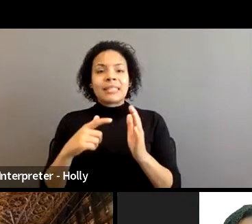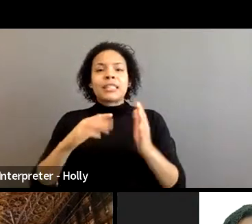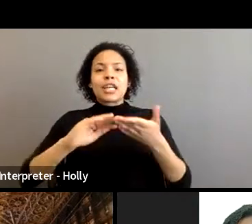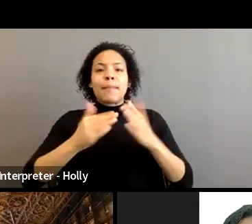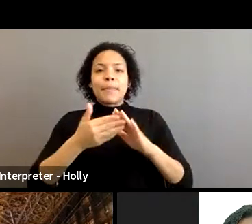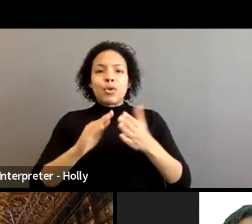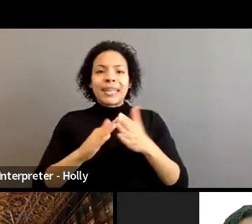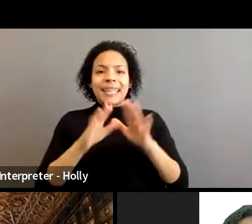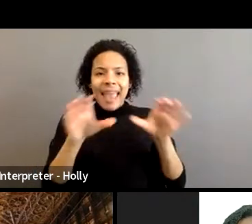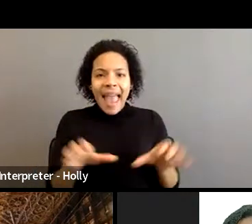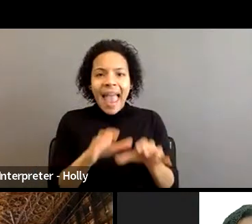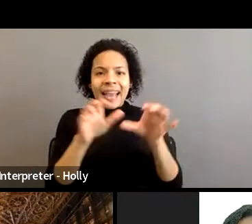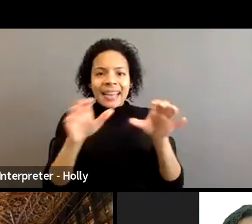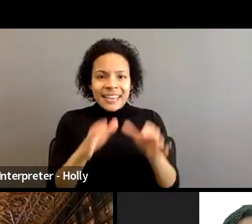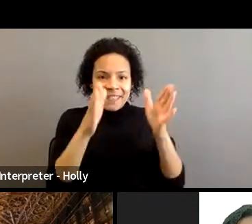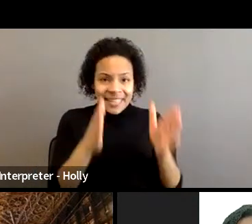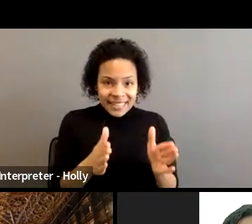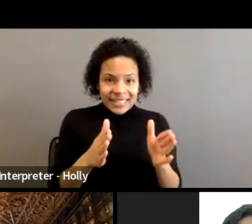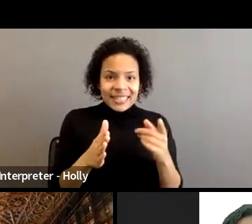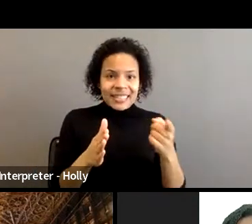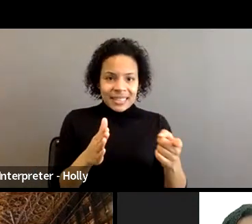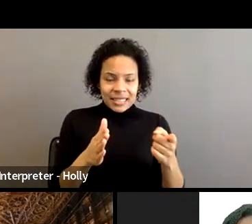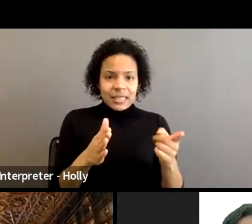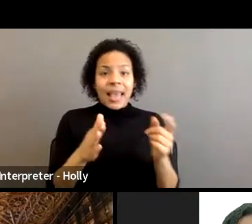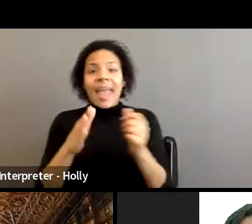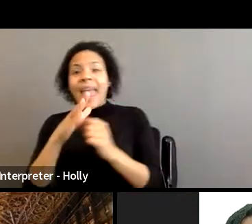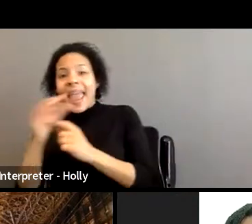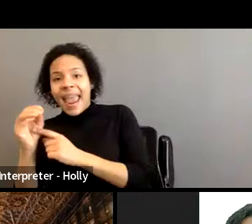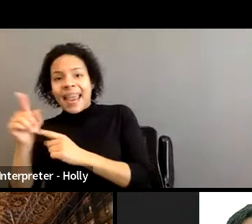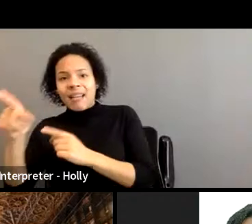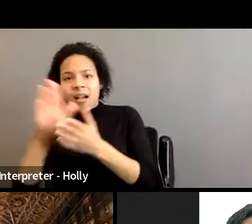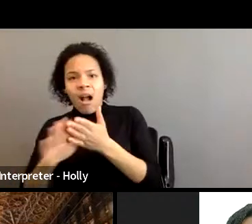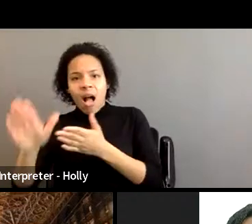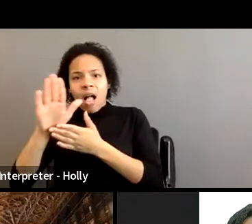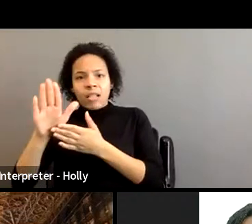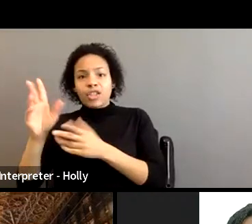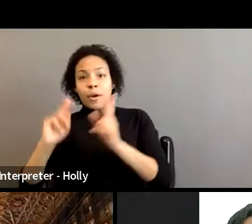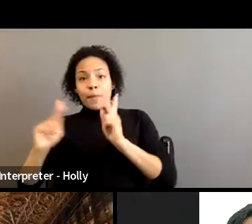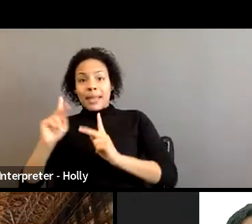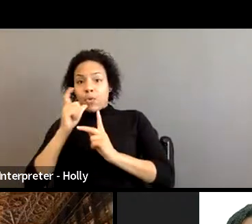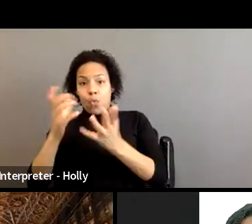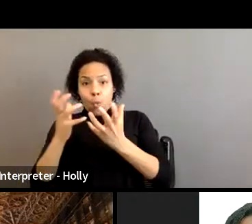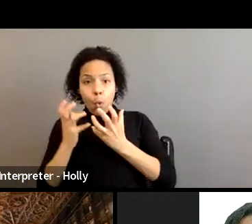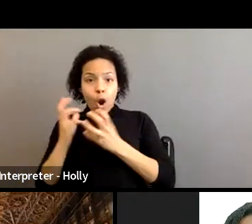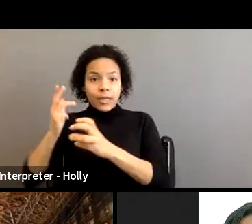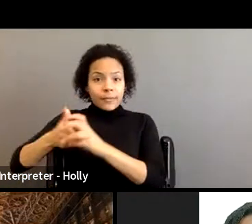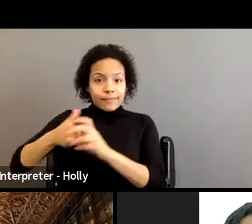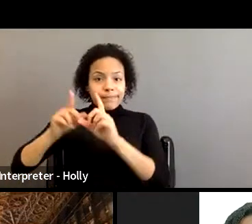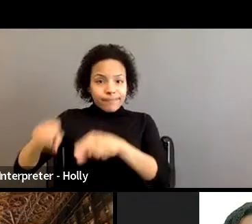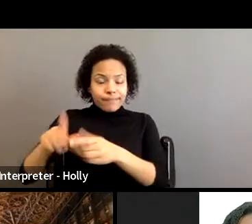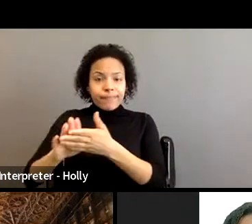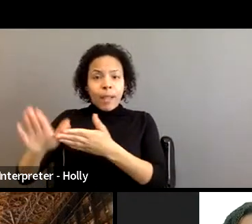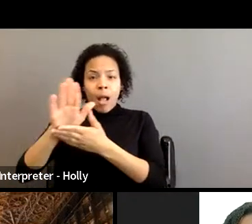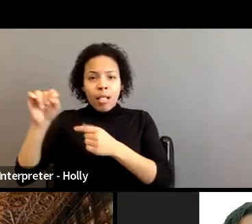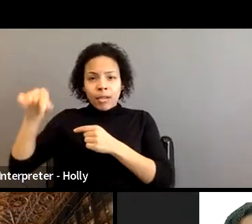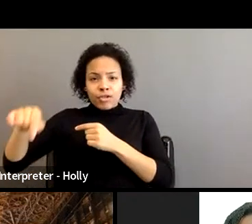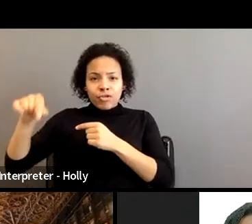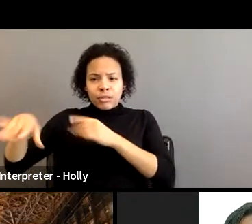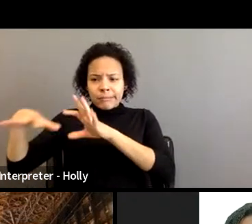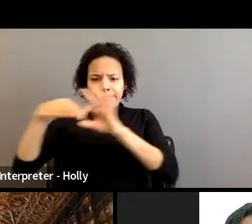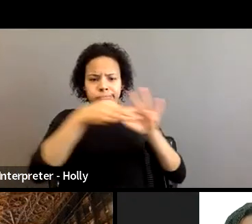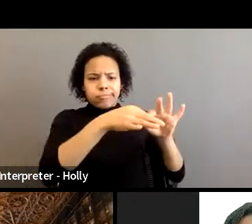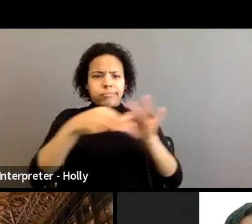is like a real thing. And I've seen a lot of students that we work together on campus